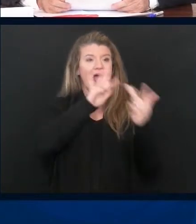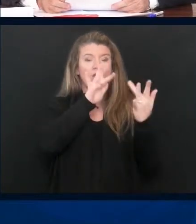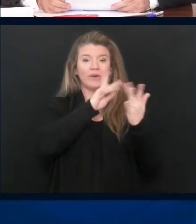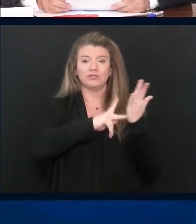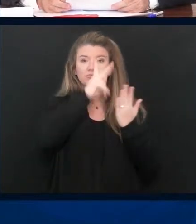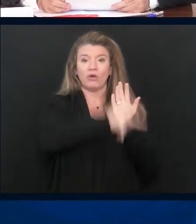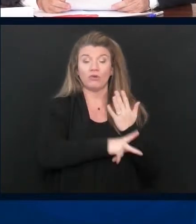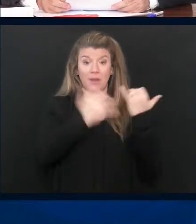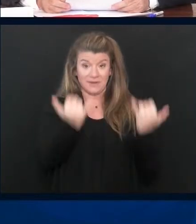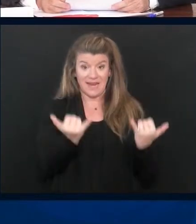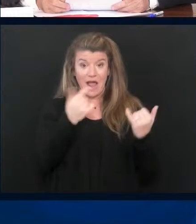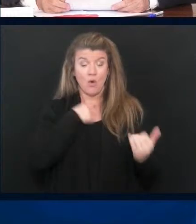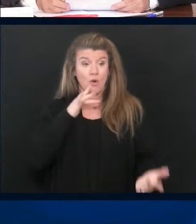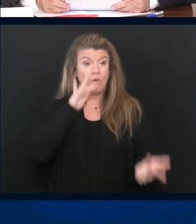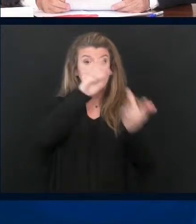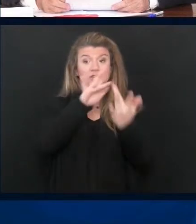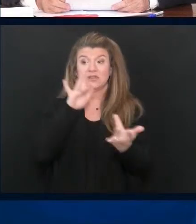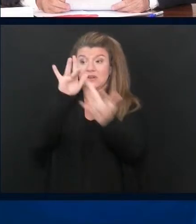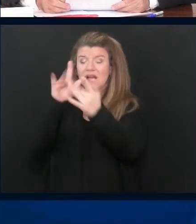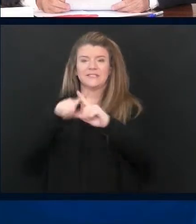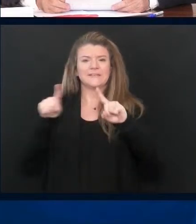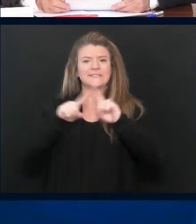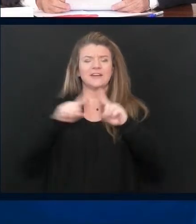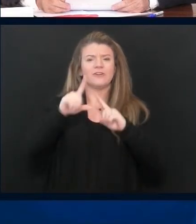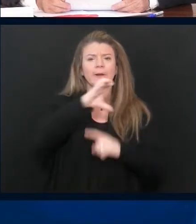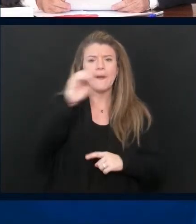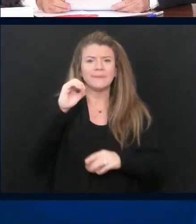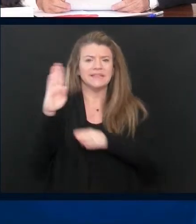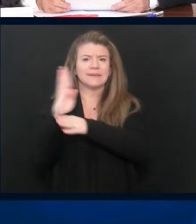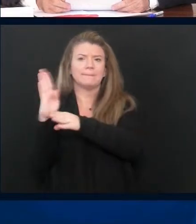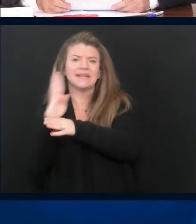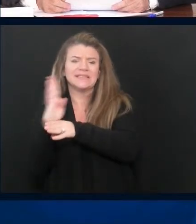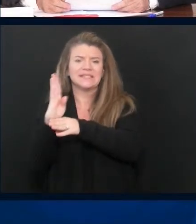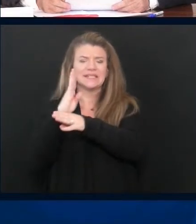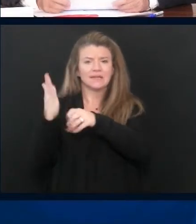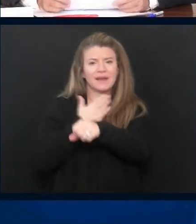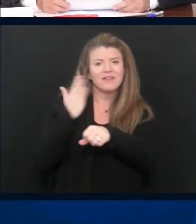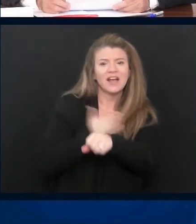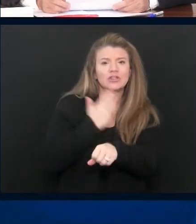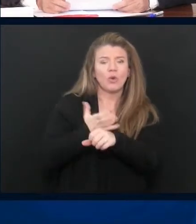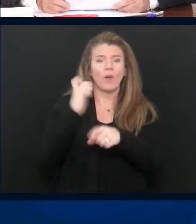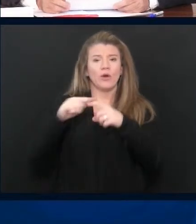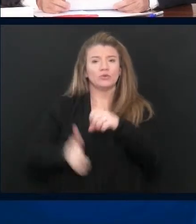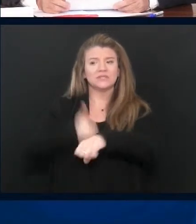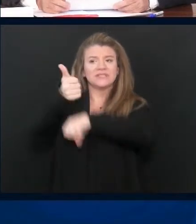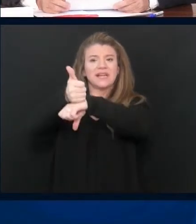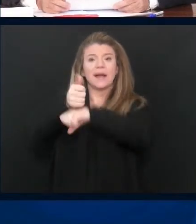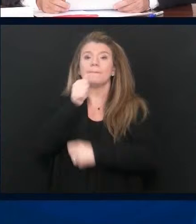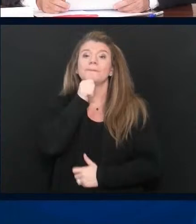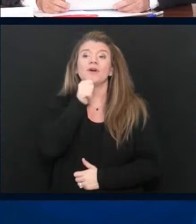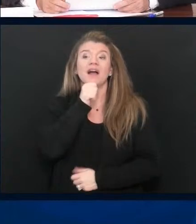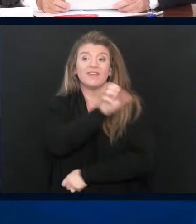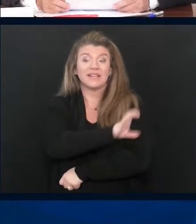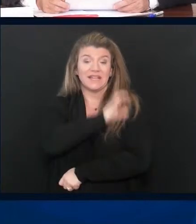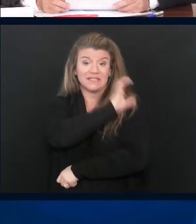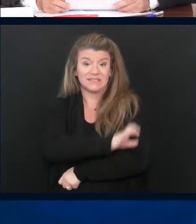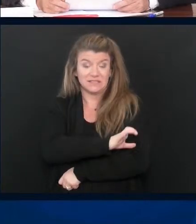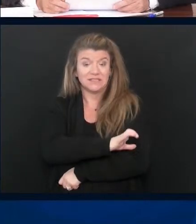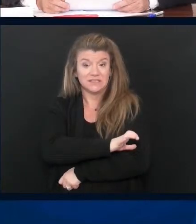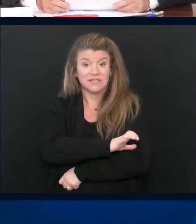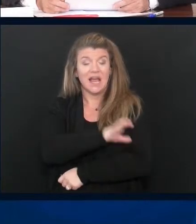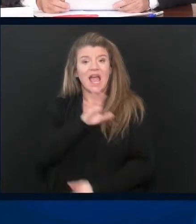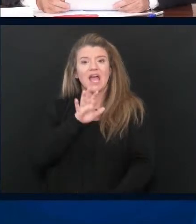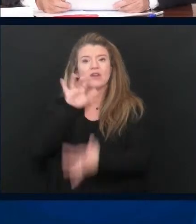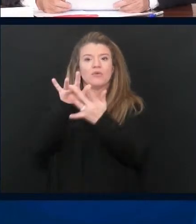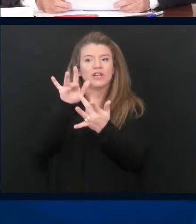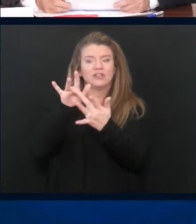reaching out to our manufacturers and our businesses and to set up private clinics and everything, as well as reaching